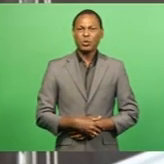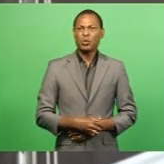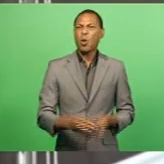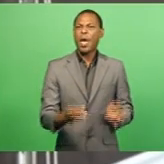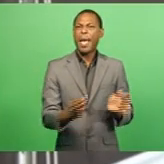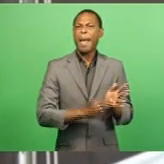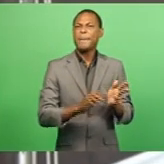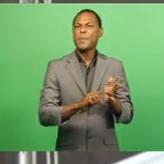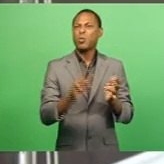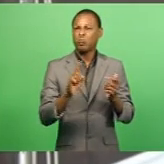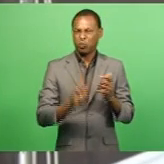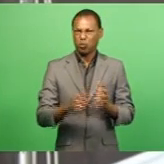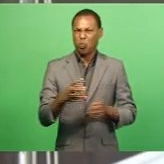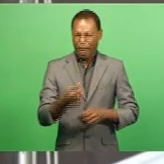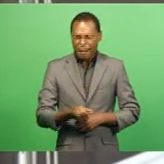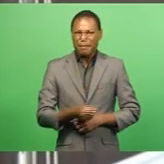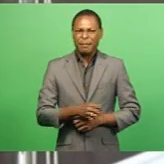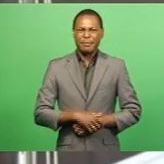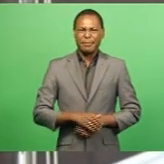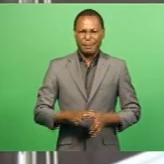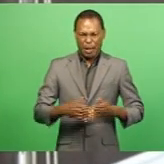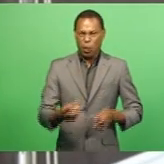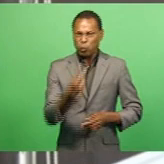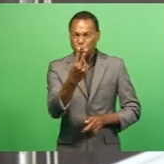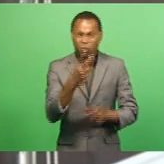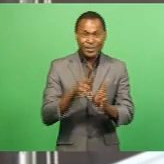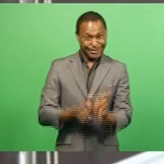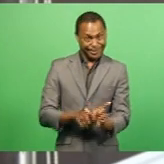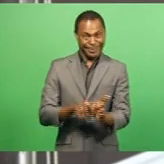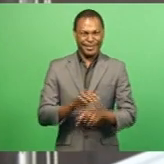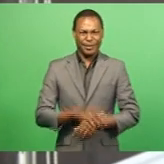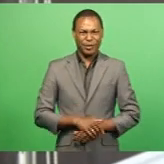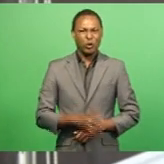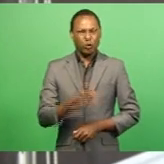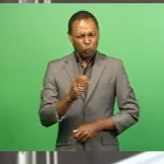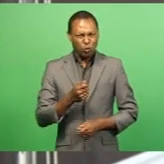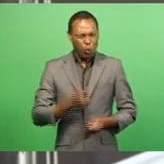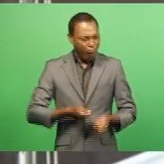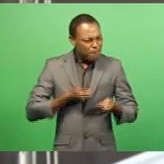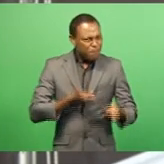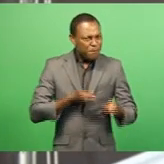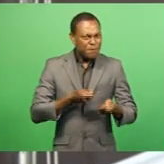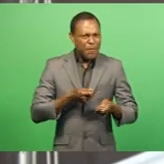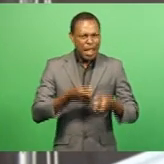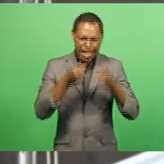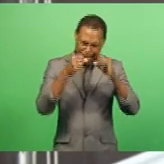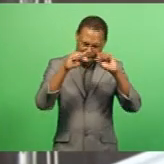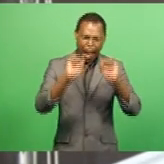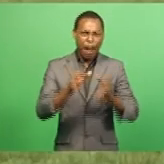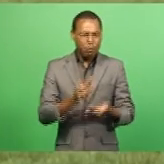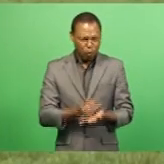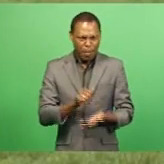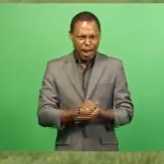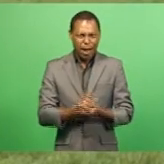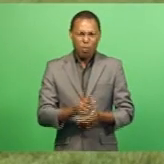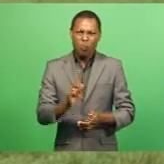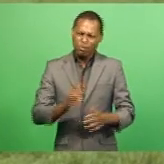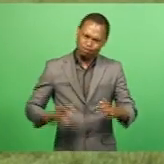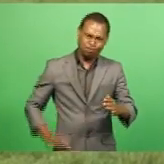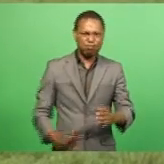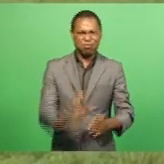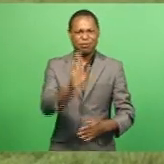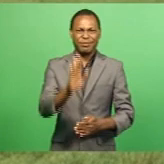and if we are able to feed the cows properly, there will be a significant increase in production. Ministry